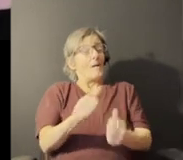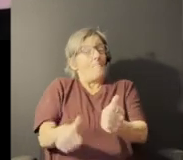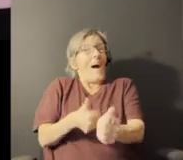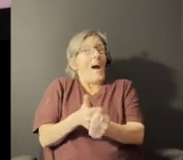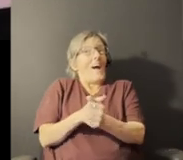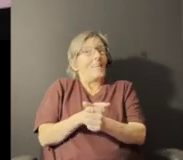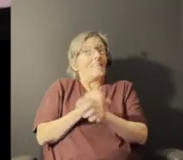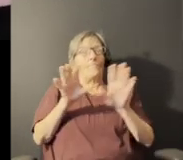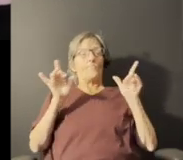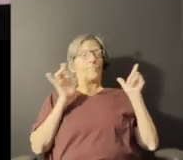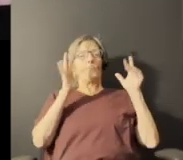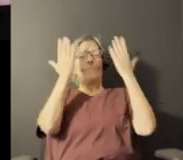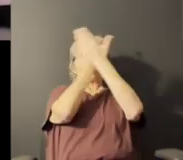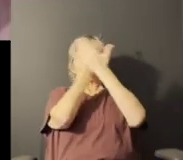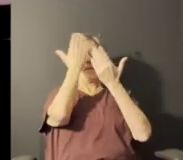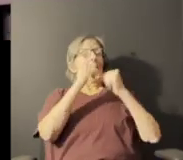be behind the scenes.